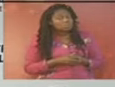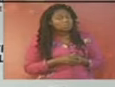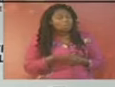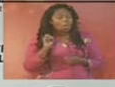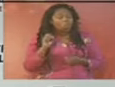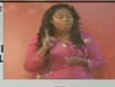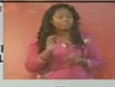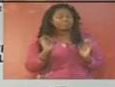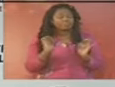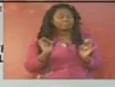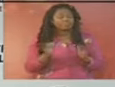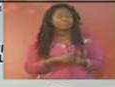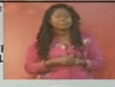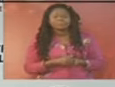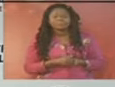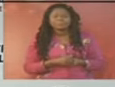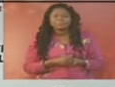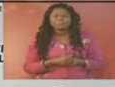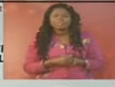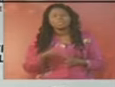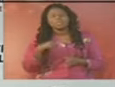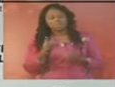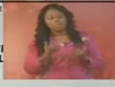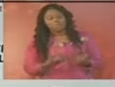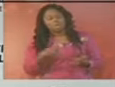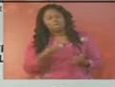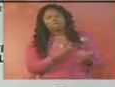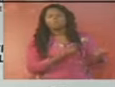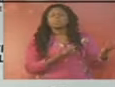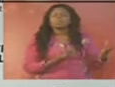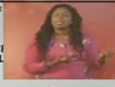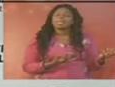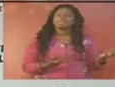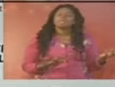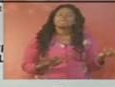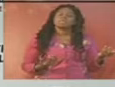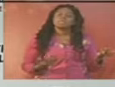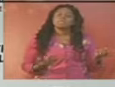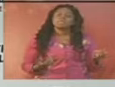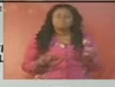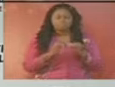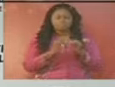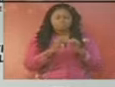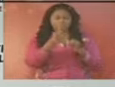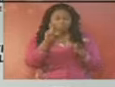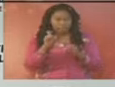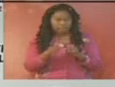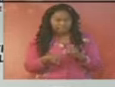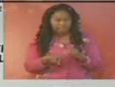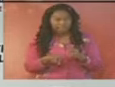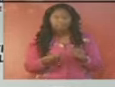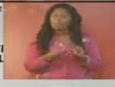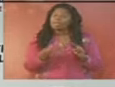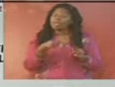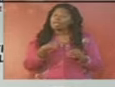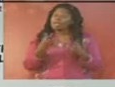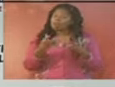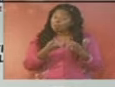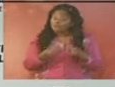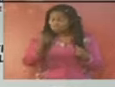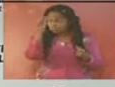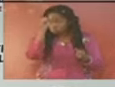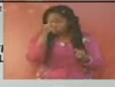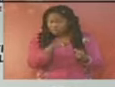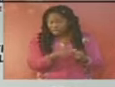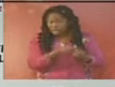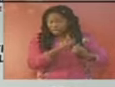Okay. All right, while we wait on further questions, I want to remind the public